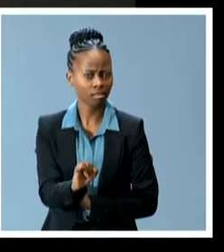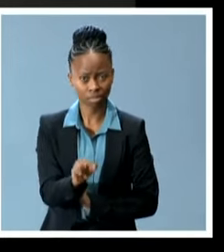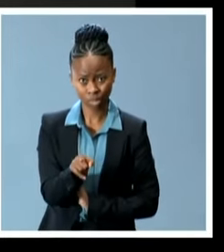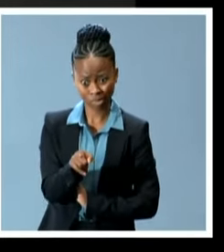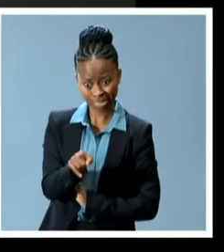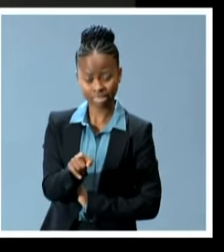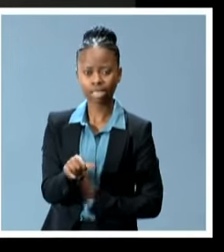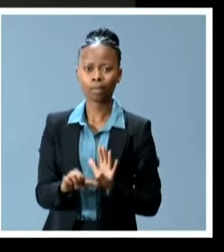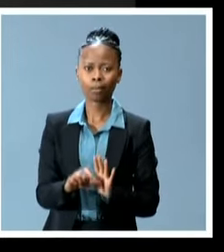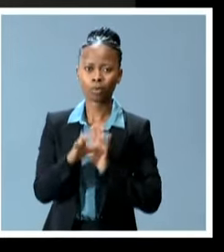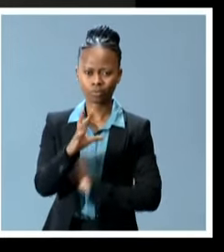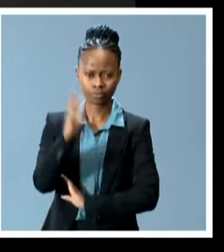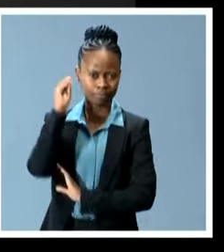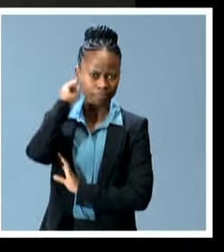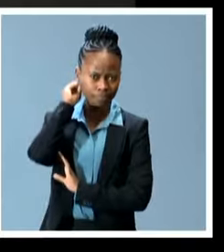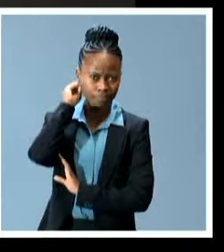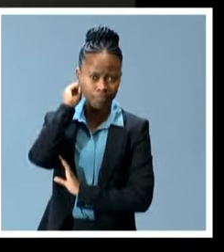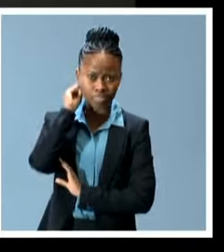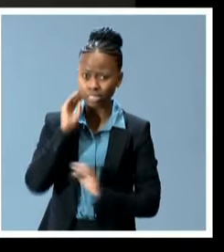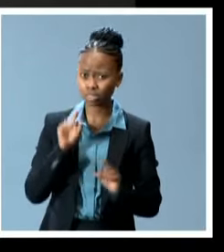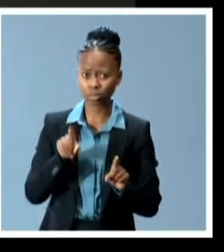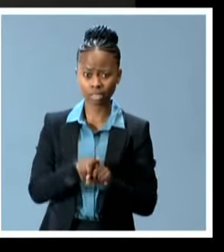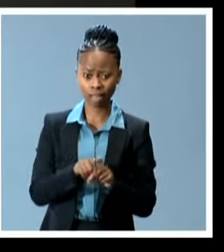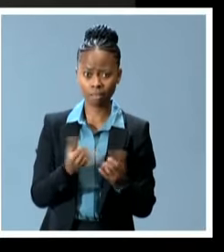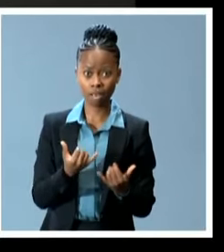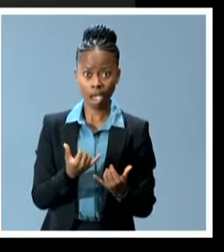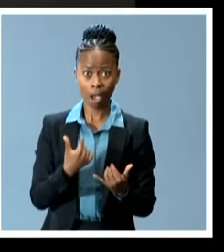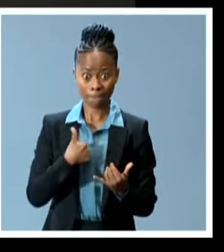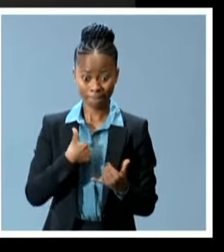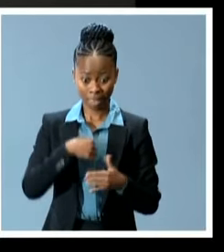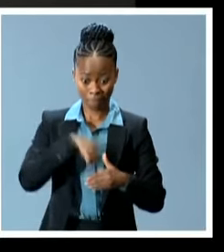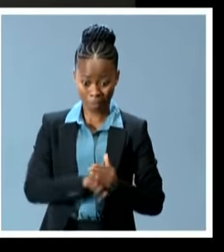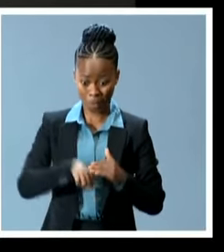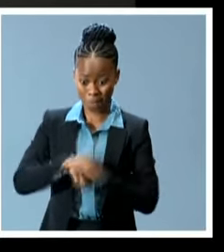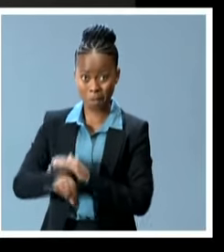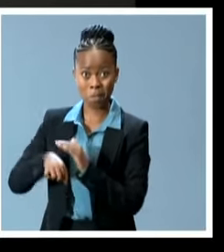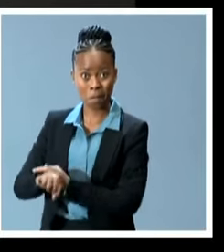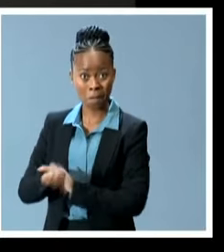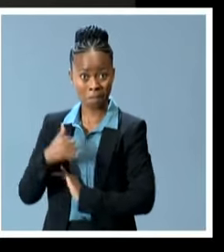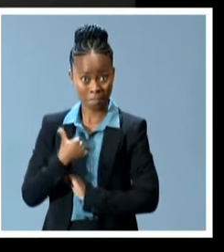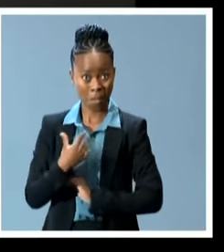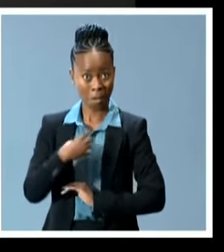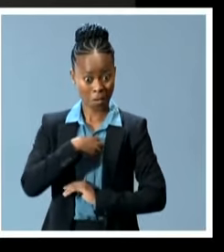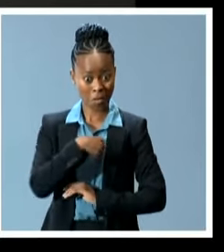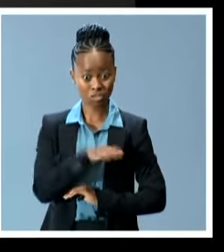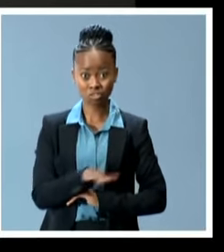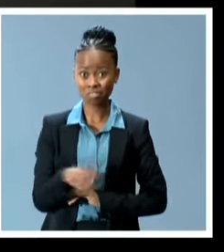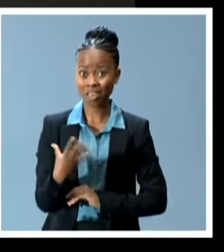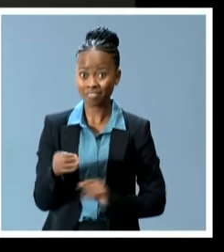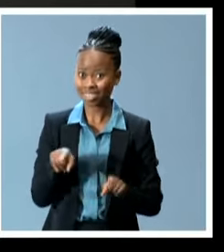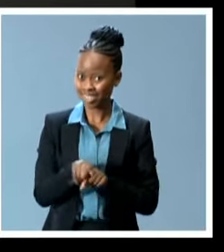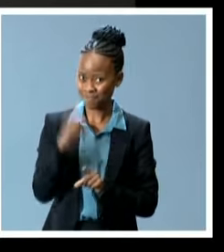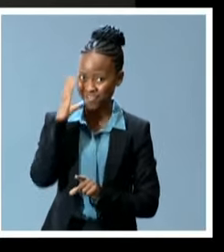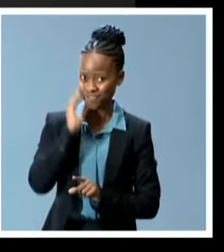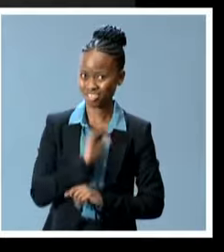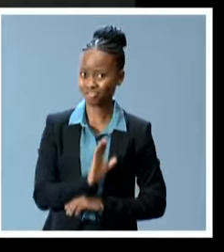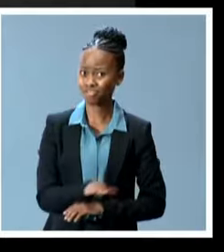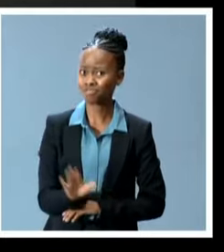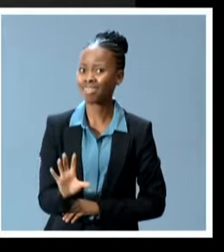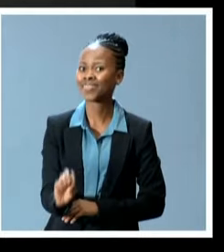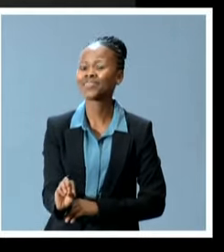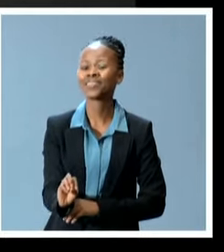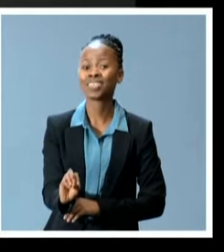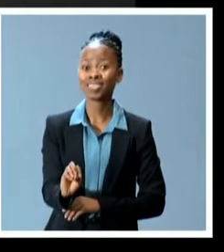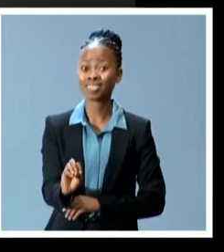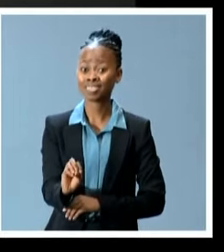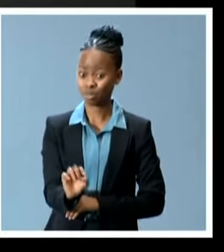as in my capacity as a mother, as a grandmother. It's very important for me to be able to demonstrate that